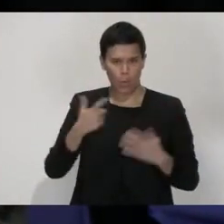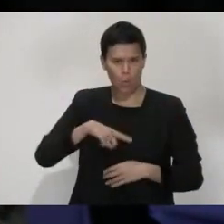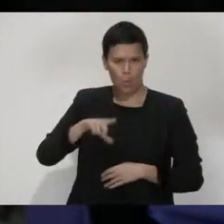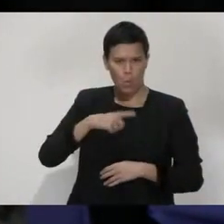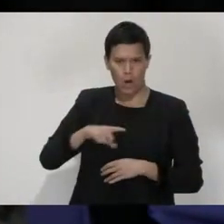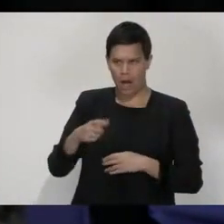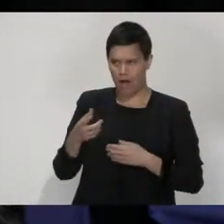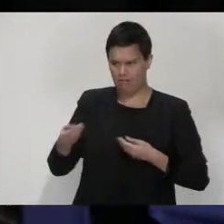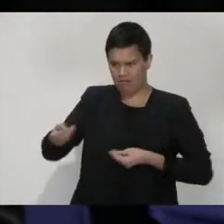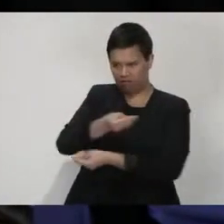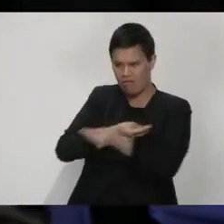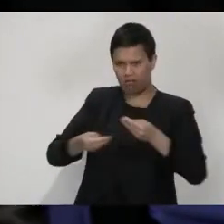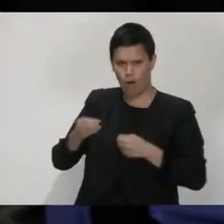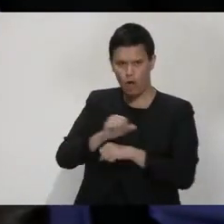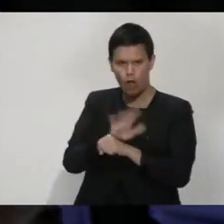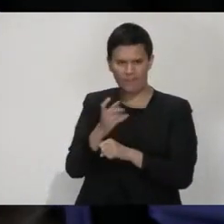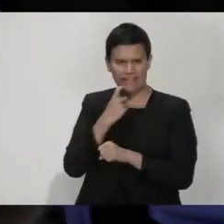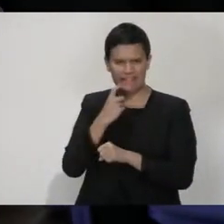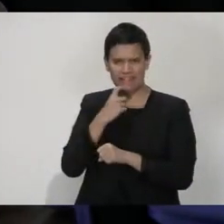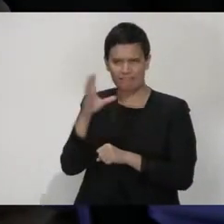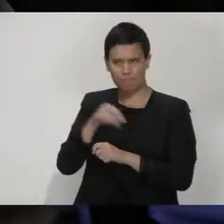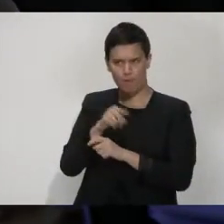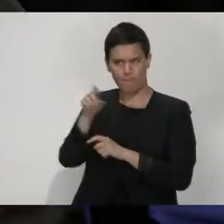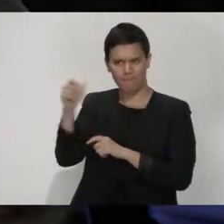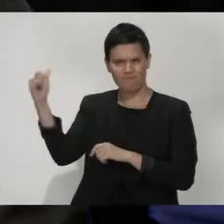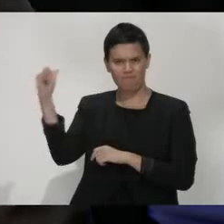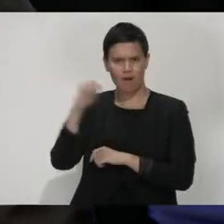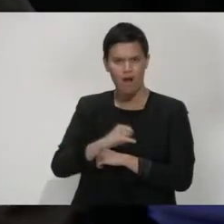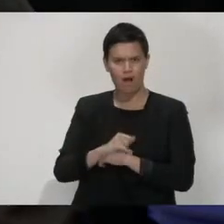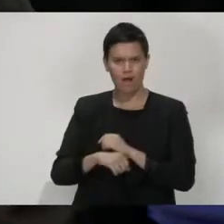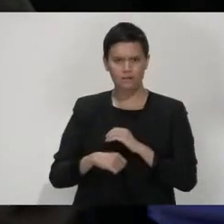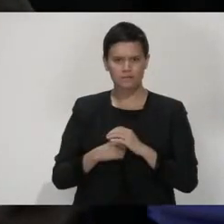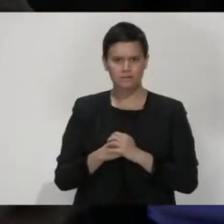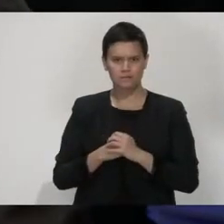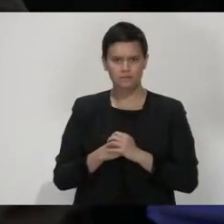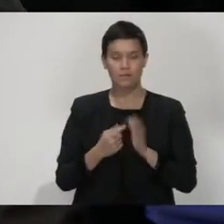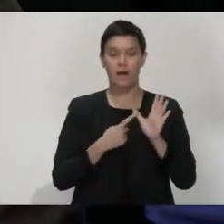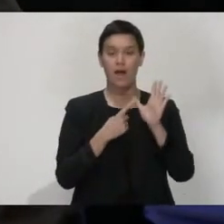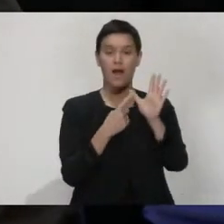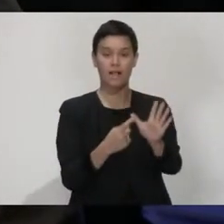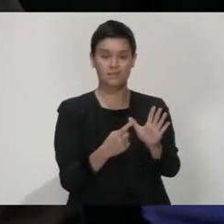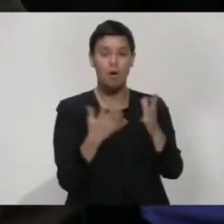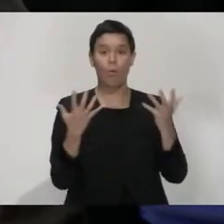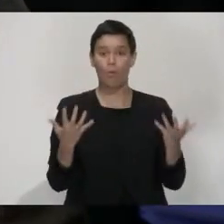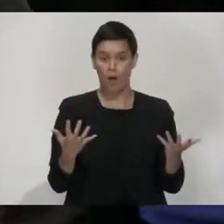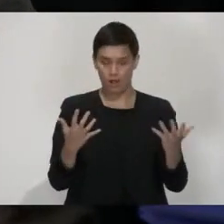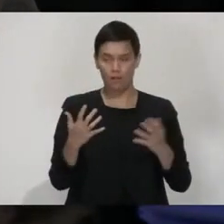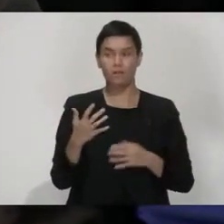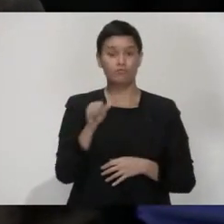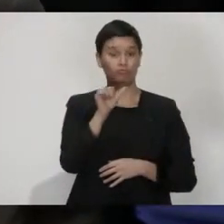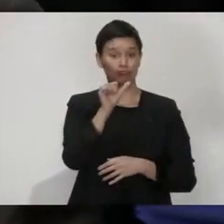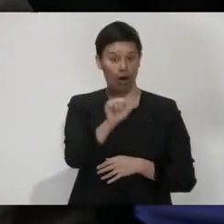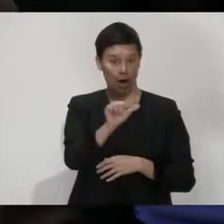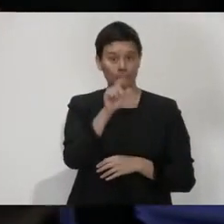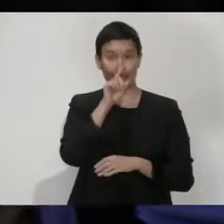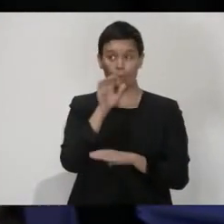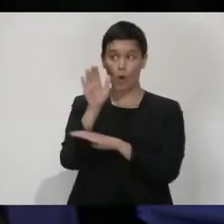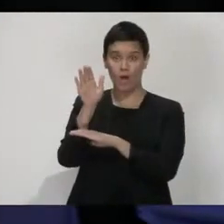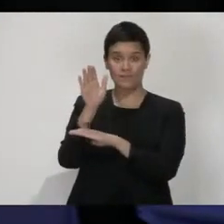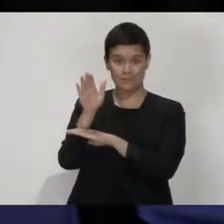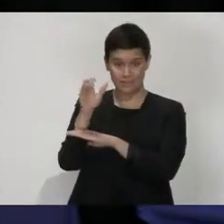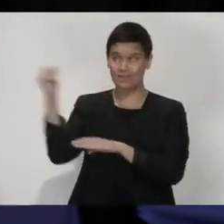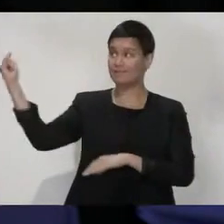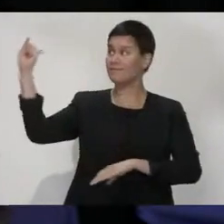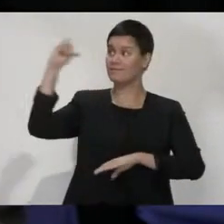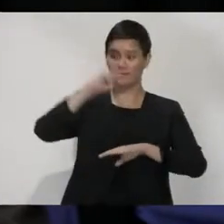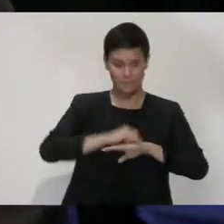early days at this point to be able to identify that exactly. It is one single flight. It does come from an area of the